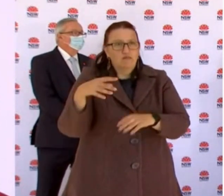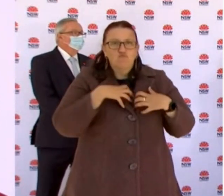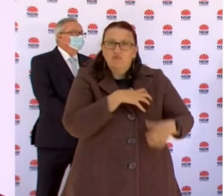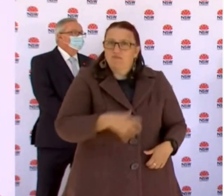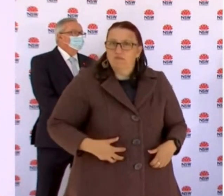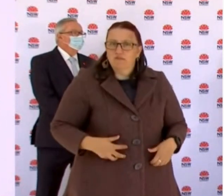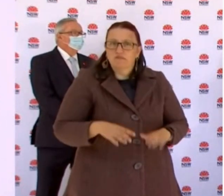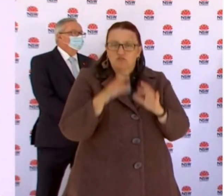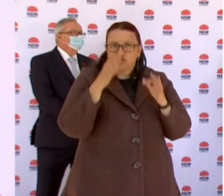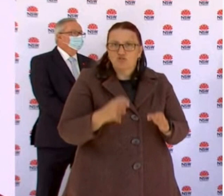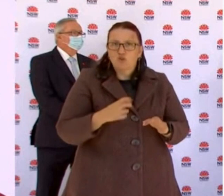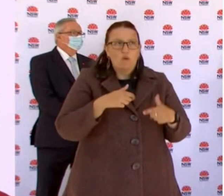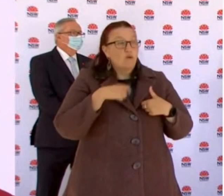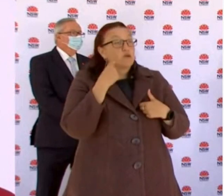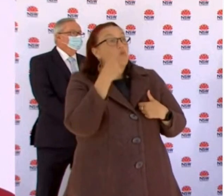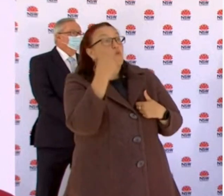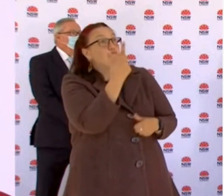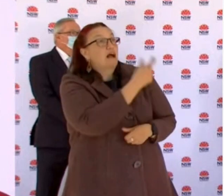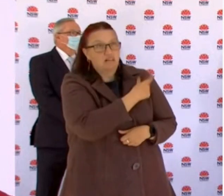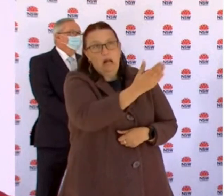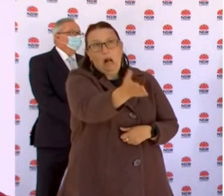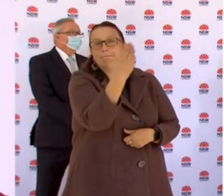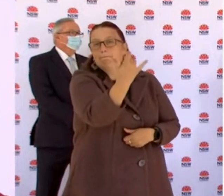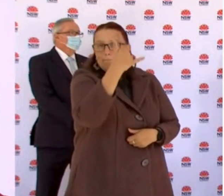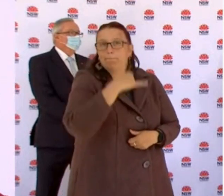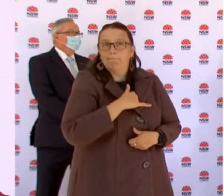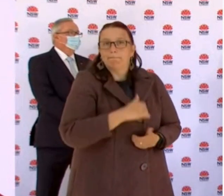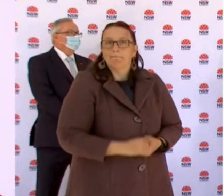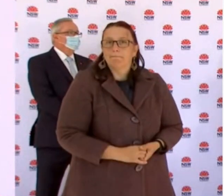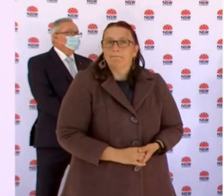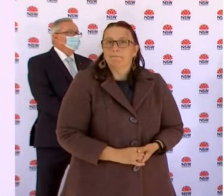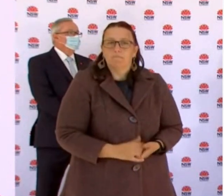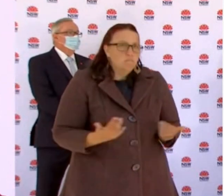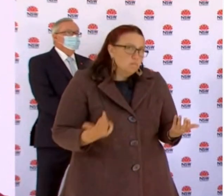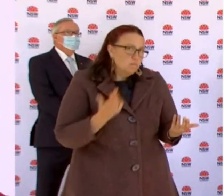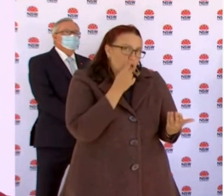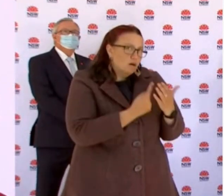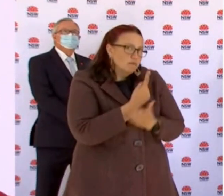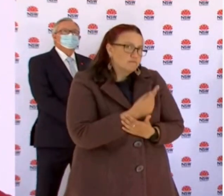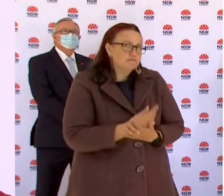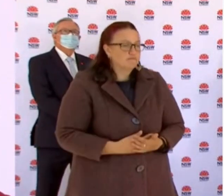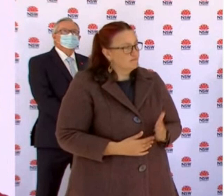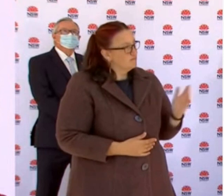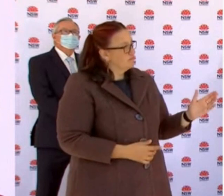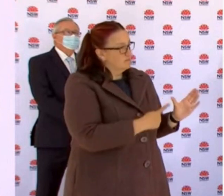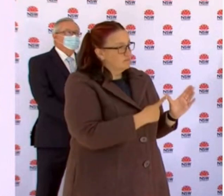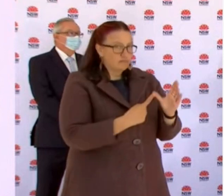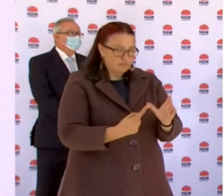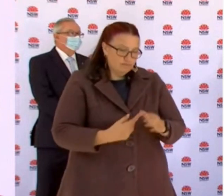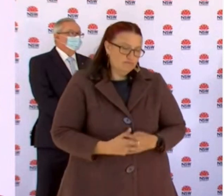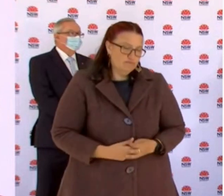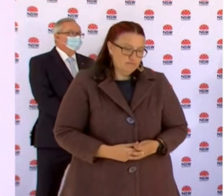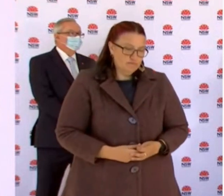More than half of all Australians that came back through Sydney Airport. In fact, New South Wales